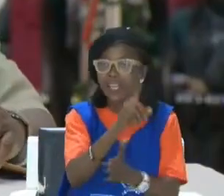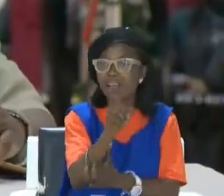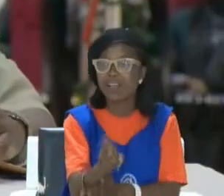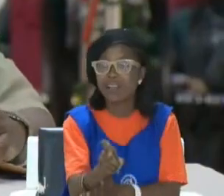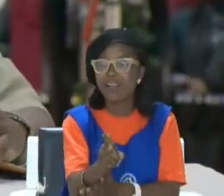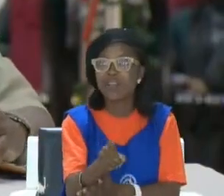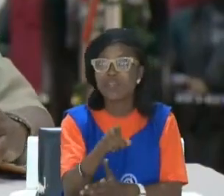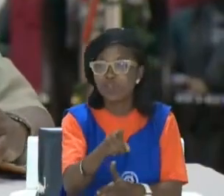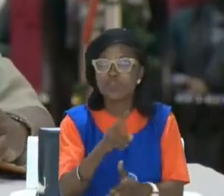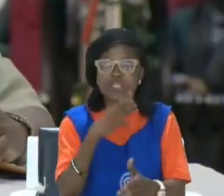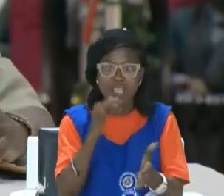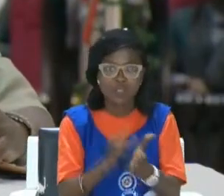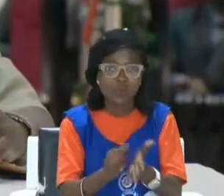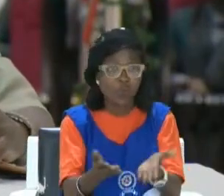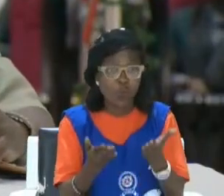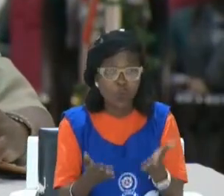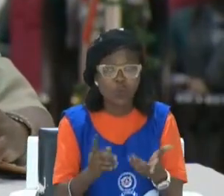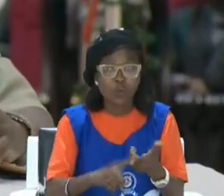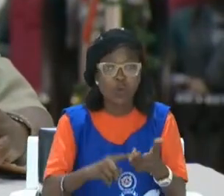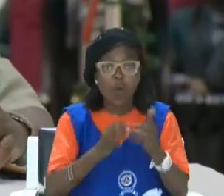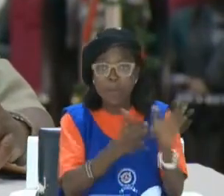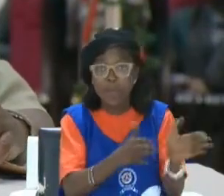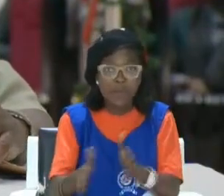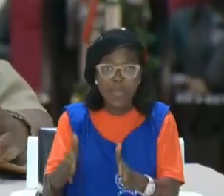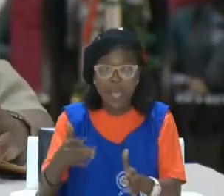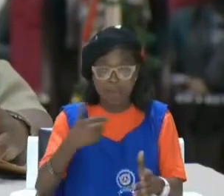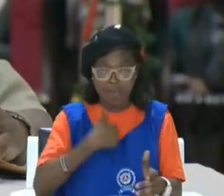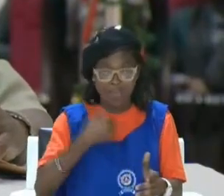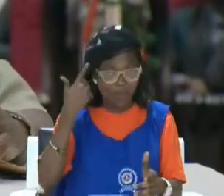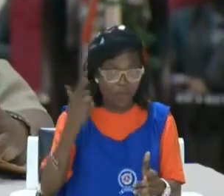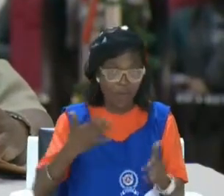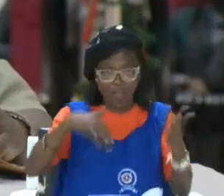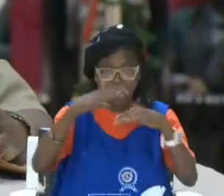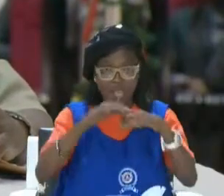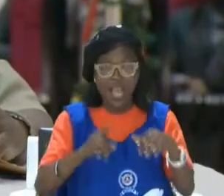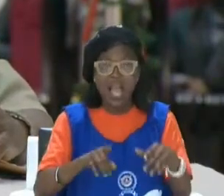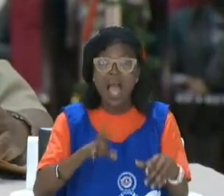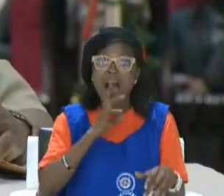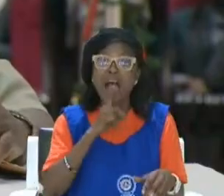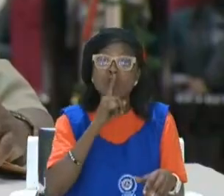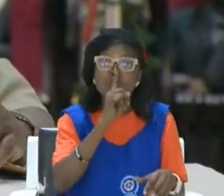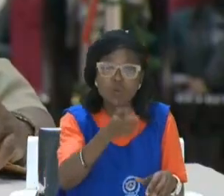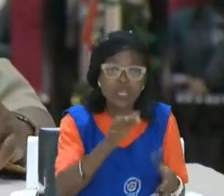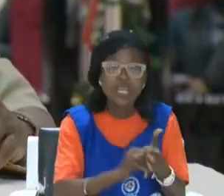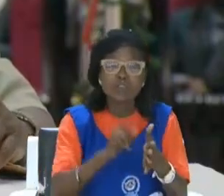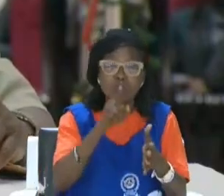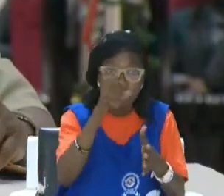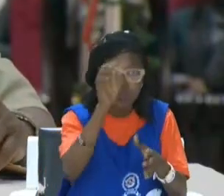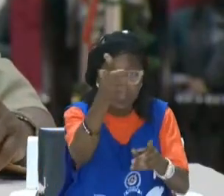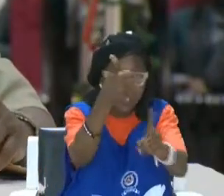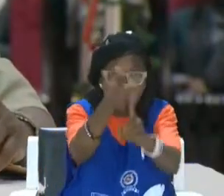You say, "You want to prepare me for heaven. Are you sure you are coming to heaven yourself?"